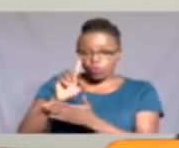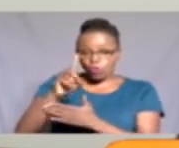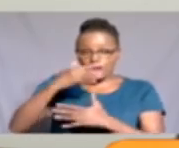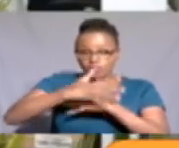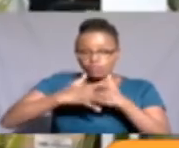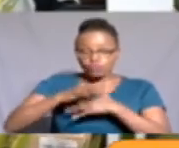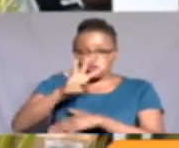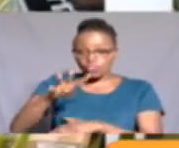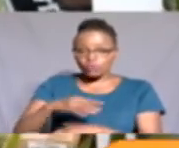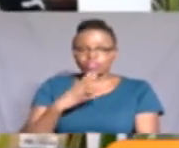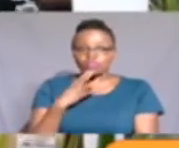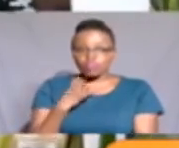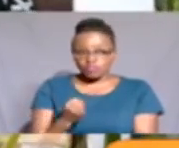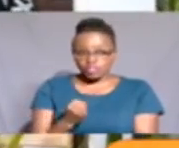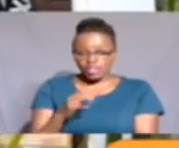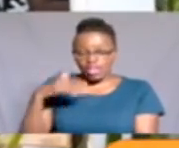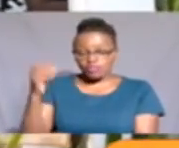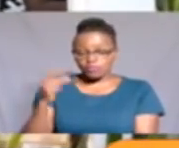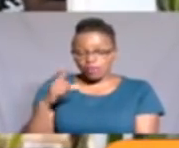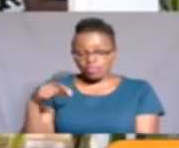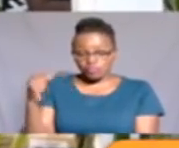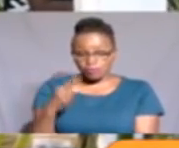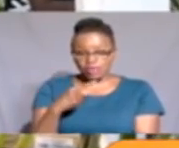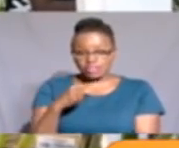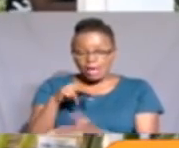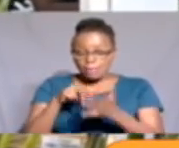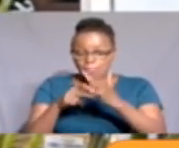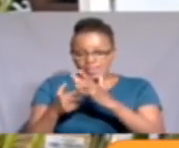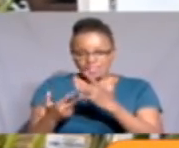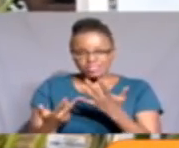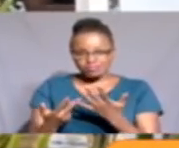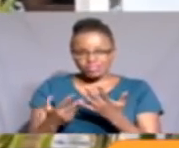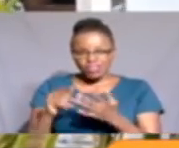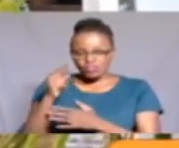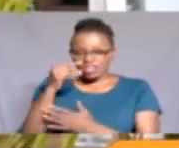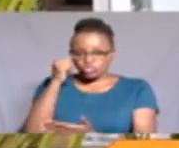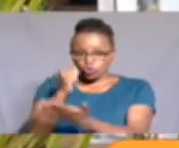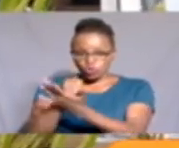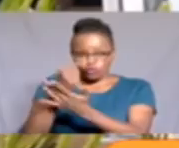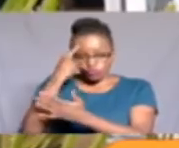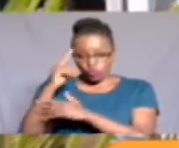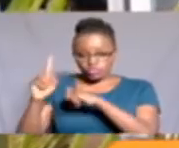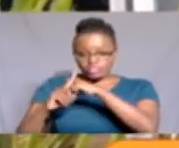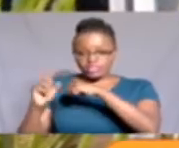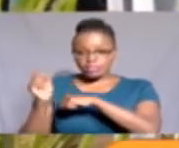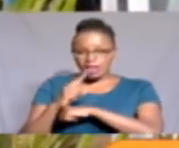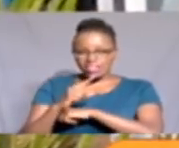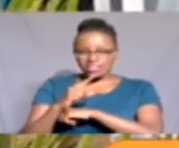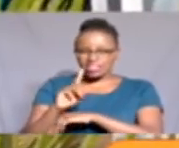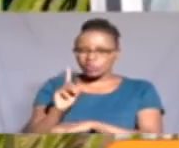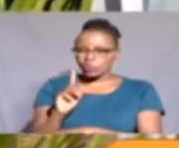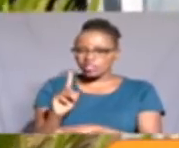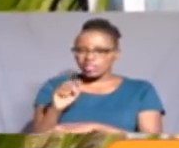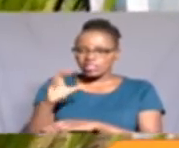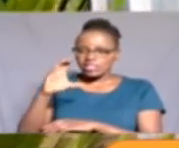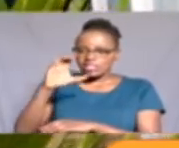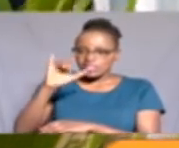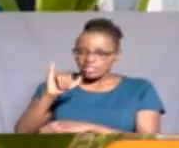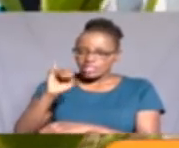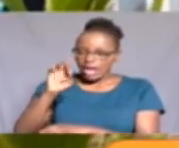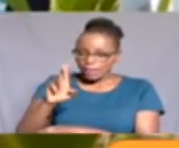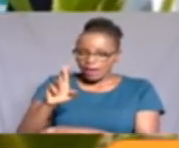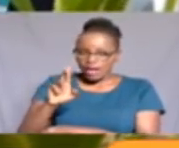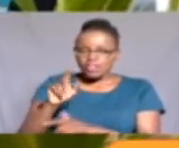for 4,500 shillings a month. So basically, our first office for 6 months was in a cyber cafe.